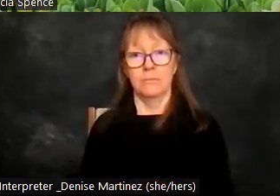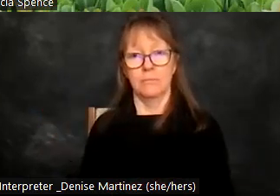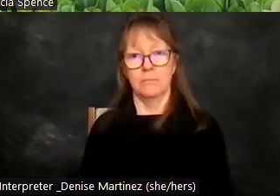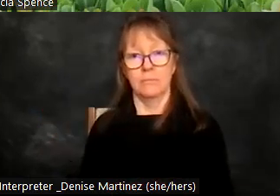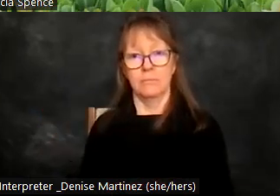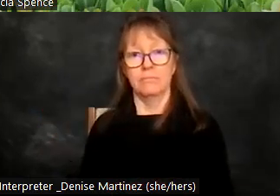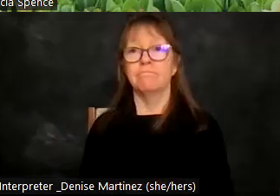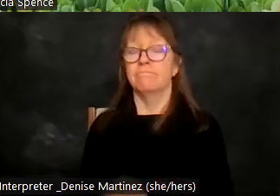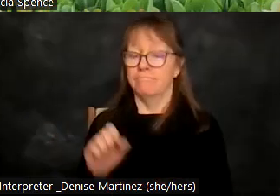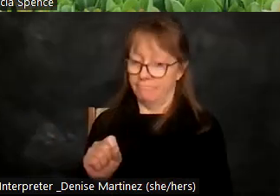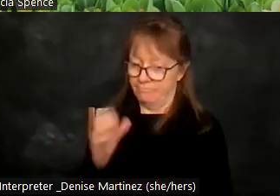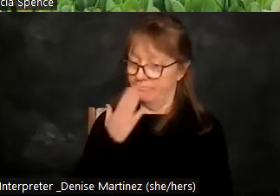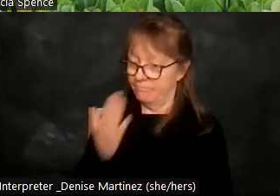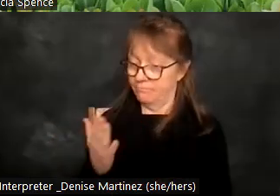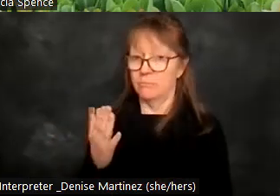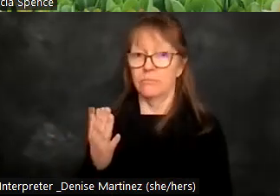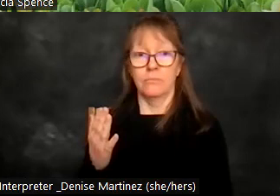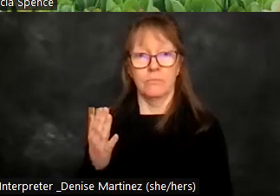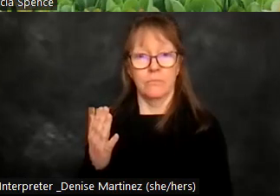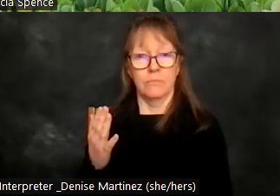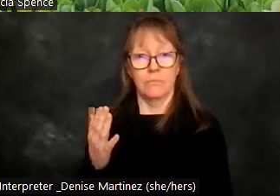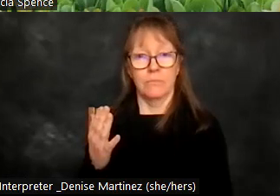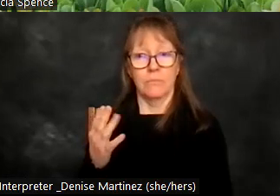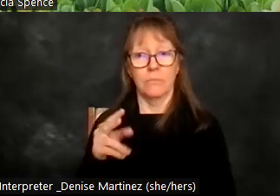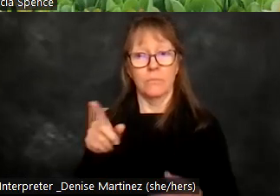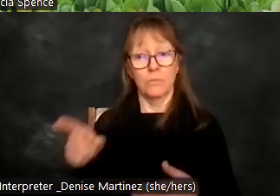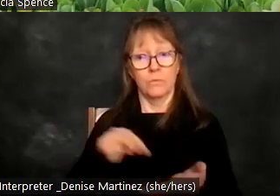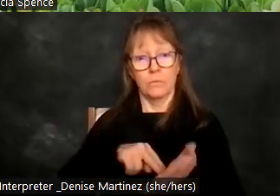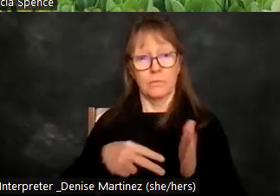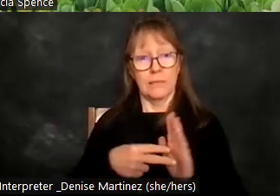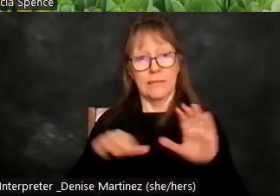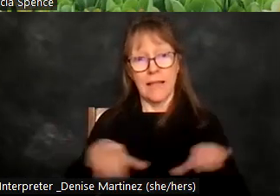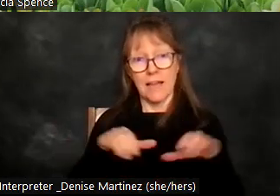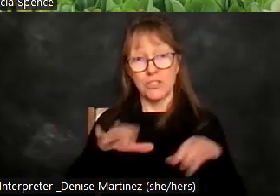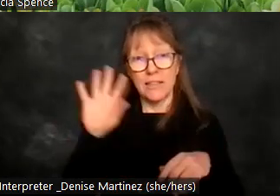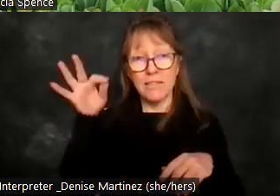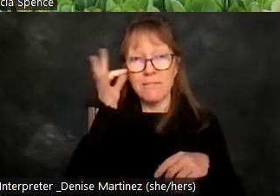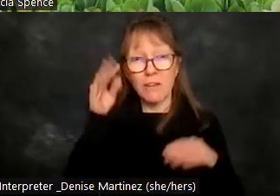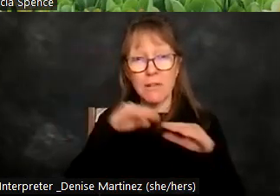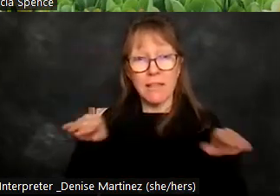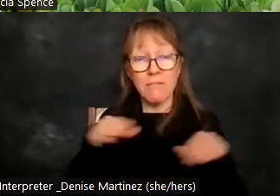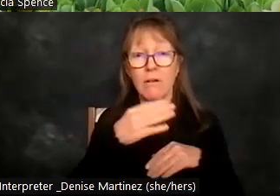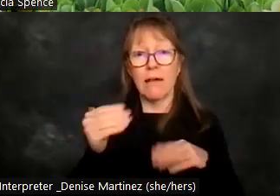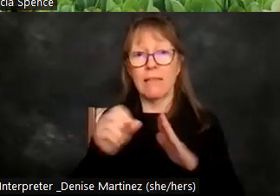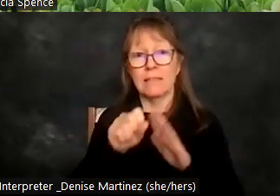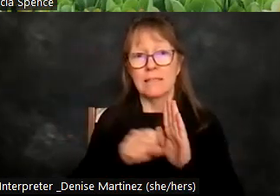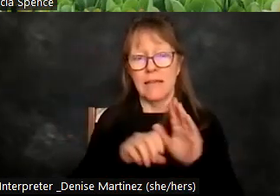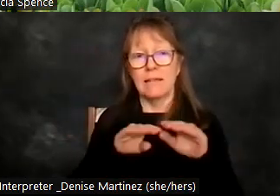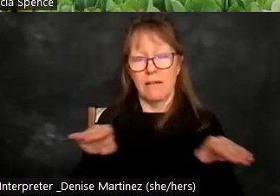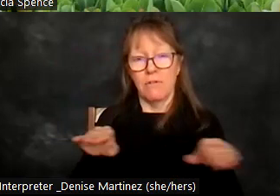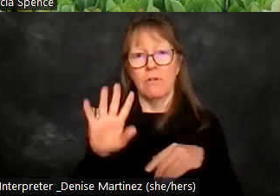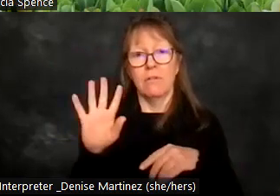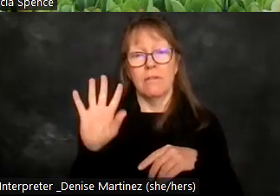Thank you. So I take that to mean the Moi, penser actions ça going on signifie at the federal level and the state action, level, the federal